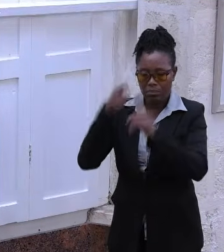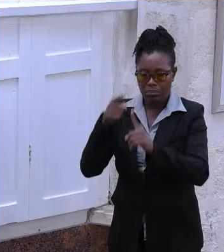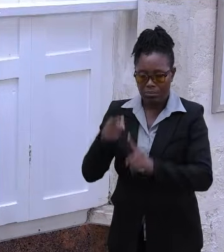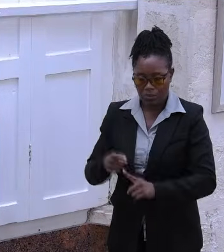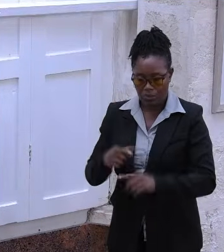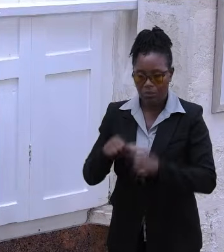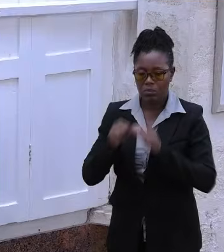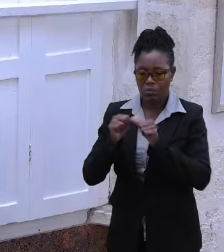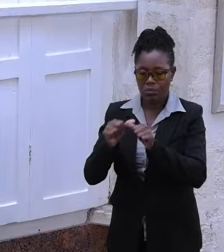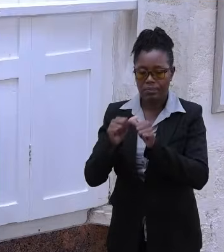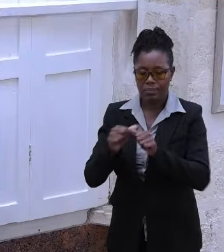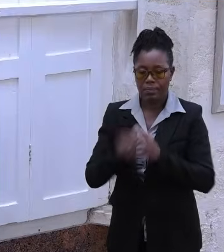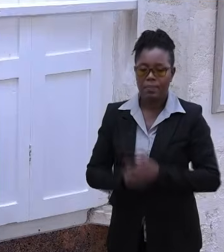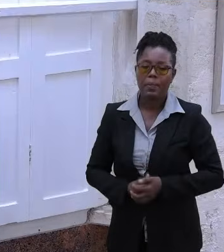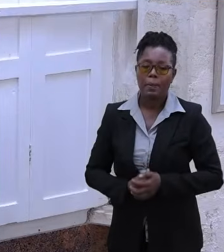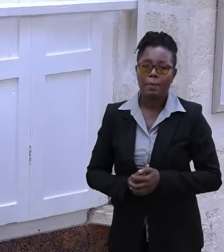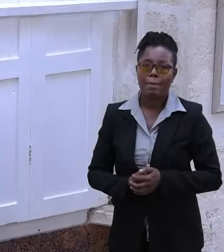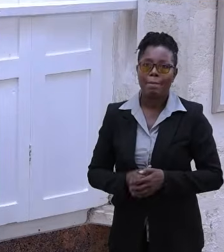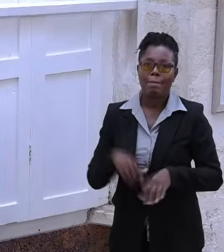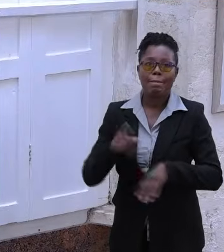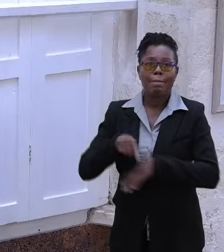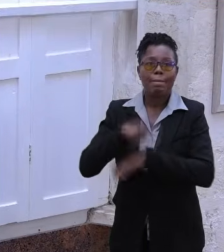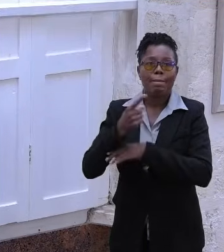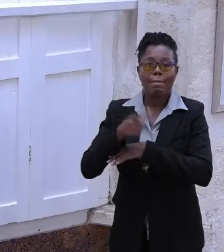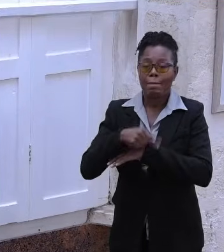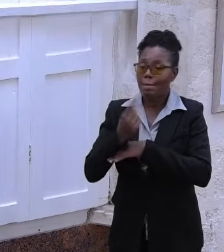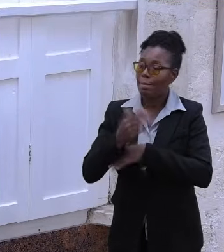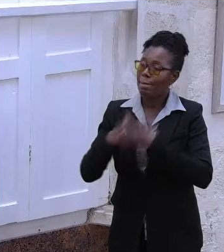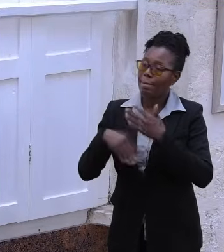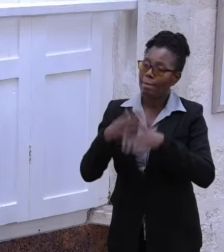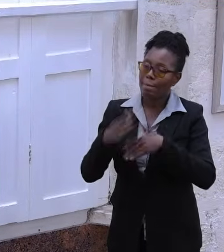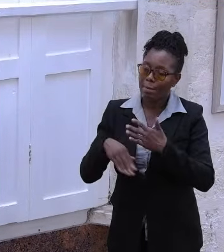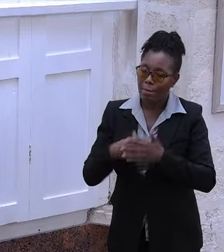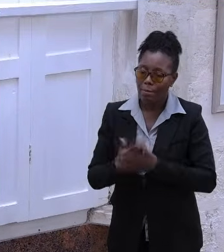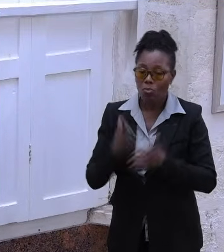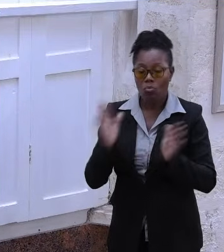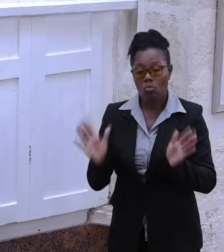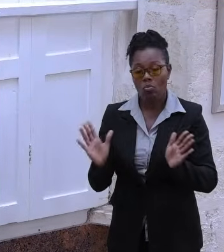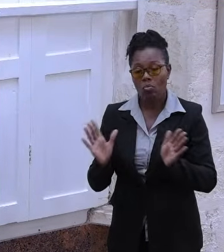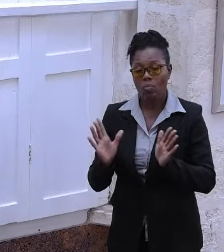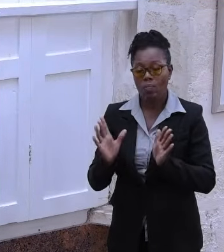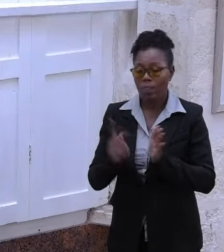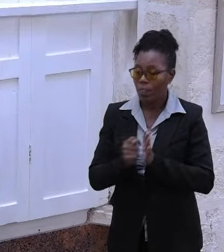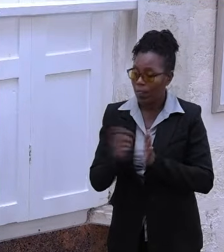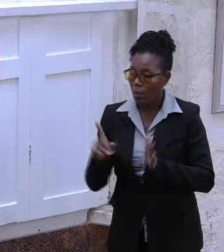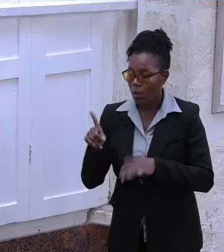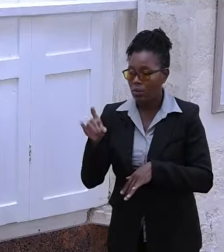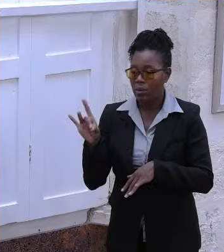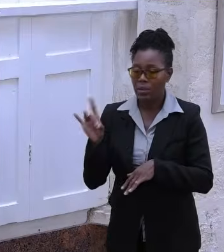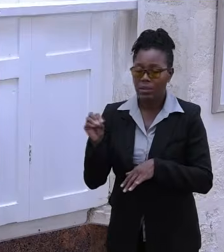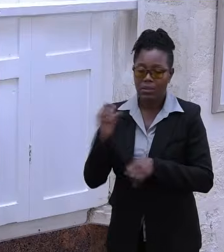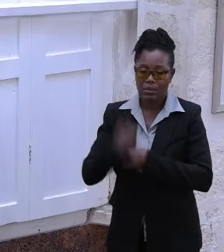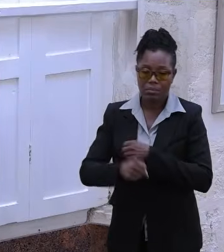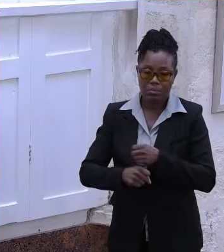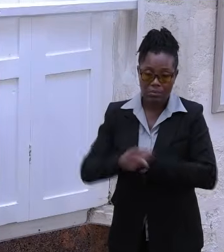on. As relates to the days of stay, length of time, 180 days, 2